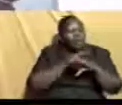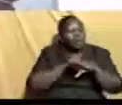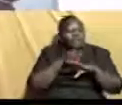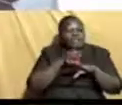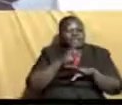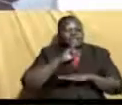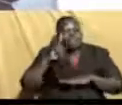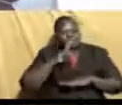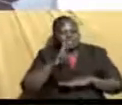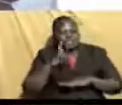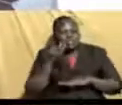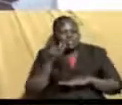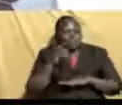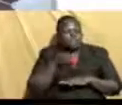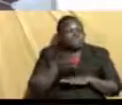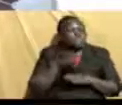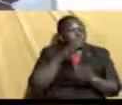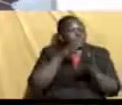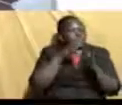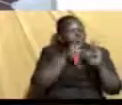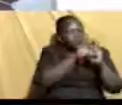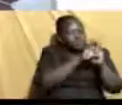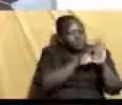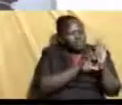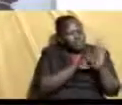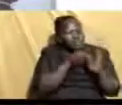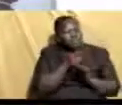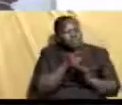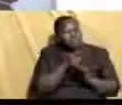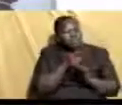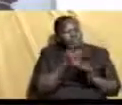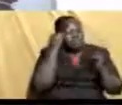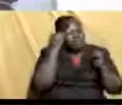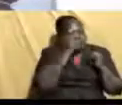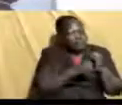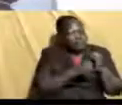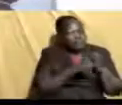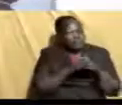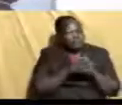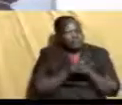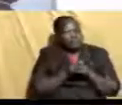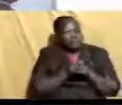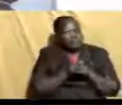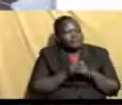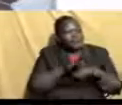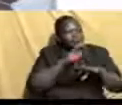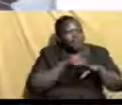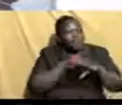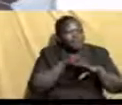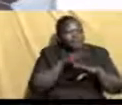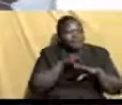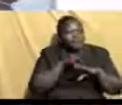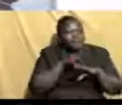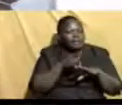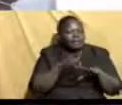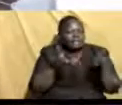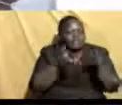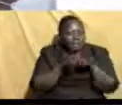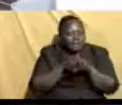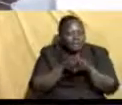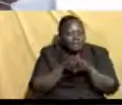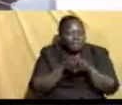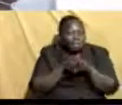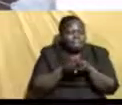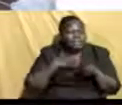violations of implied provisions of the Constitution. Finally, on immunity, I'd like the court to